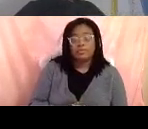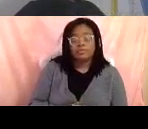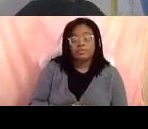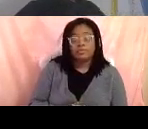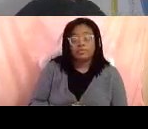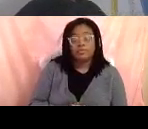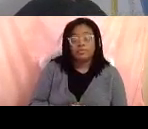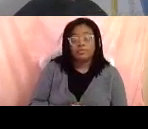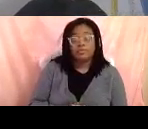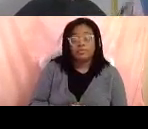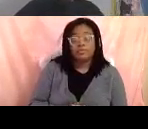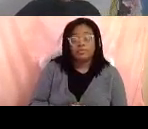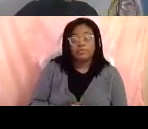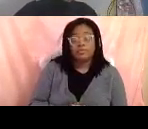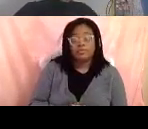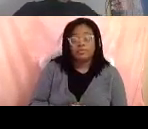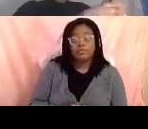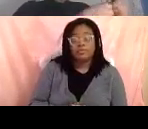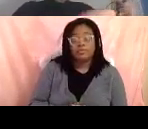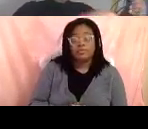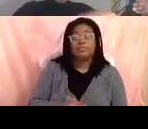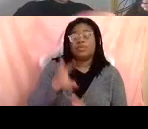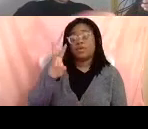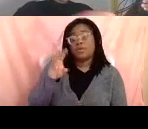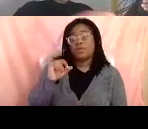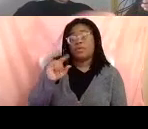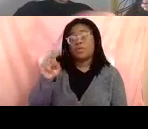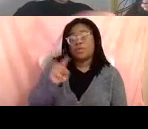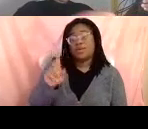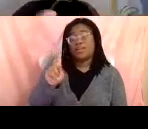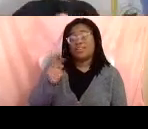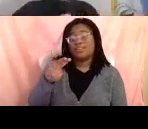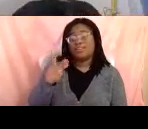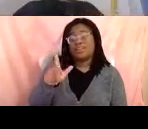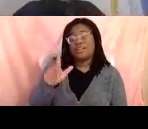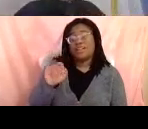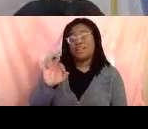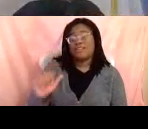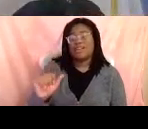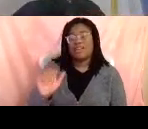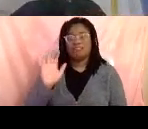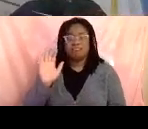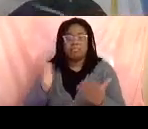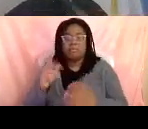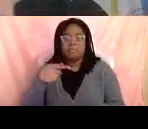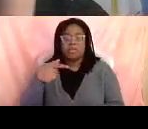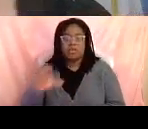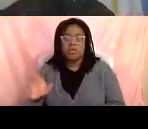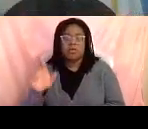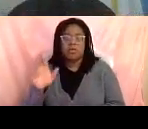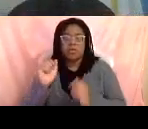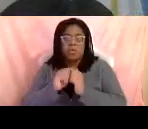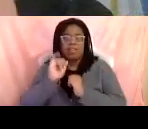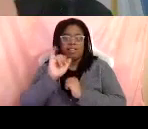QR goes to Wiz Khalifa. Is his video. It might be the song that it leads to with that QR